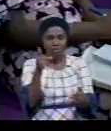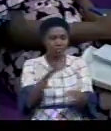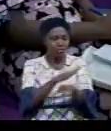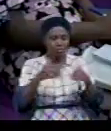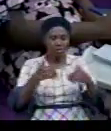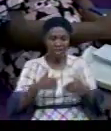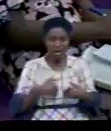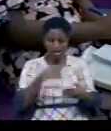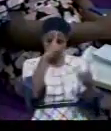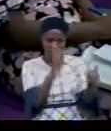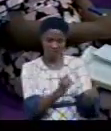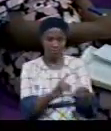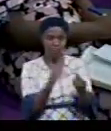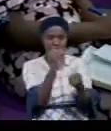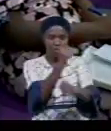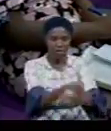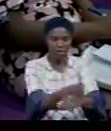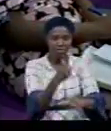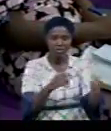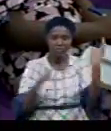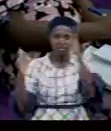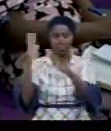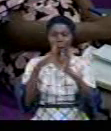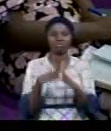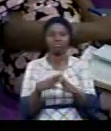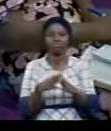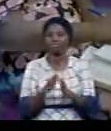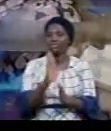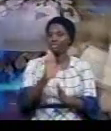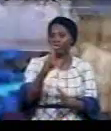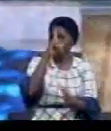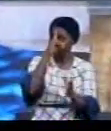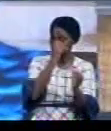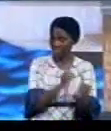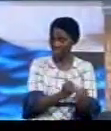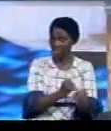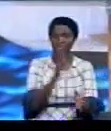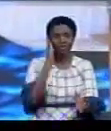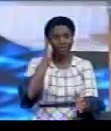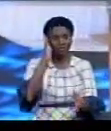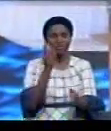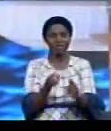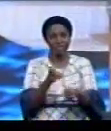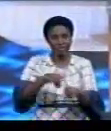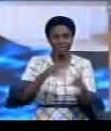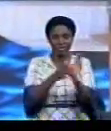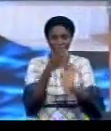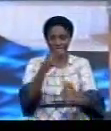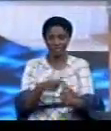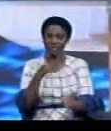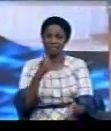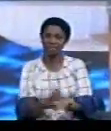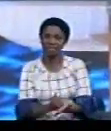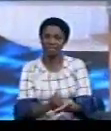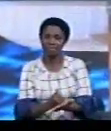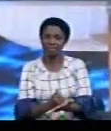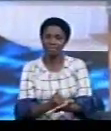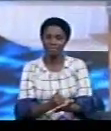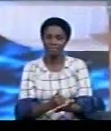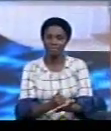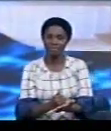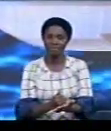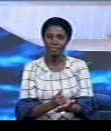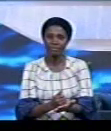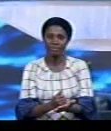increase. In verse 41, and they feared exceedingly and said one to